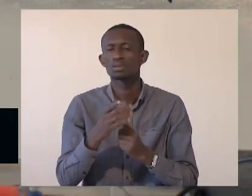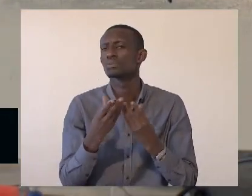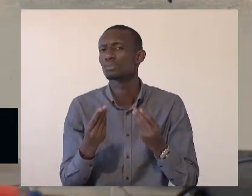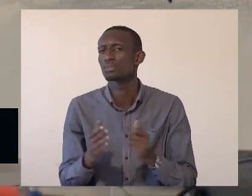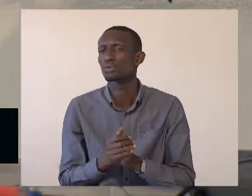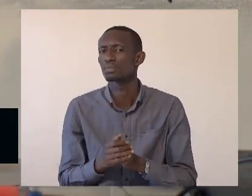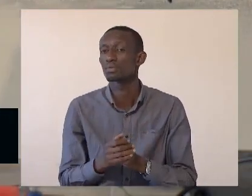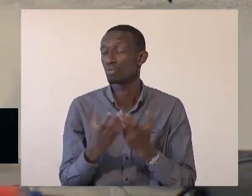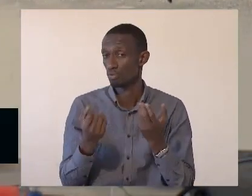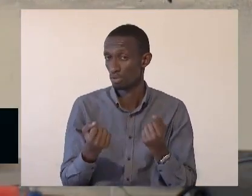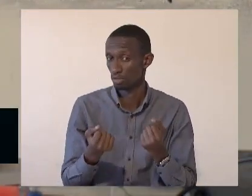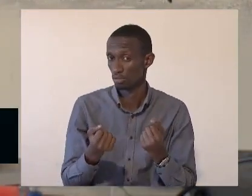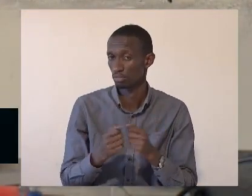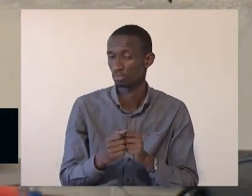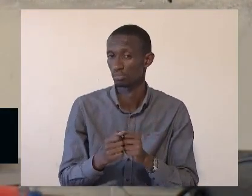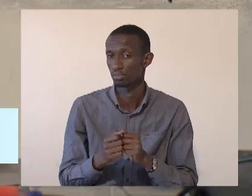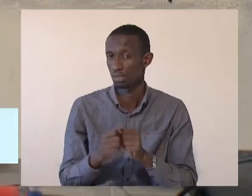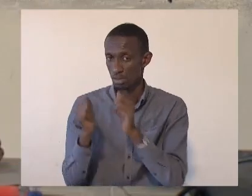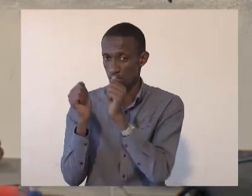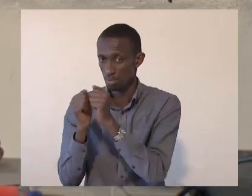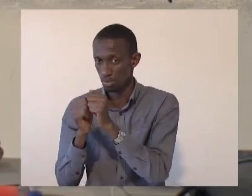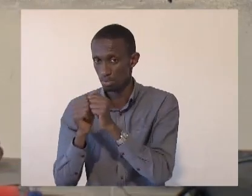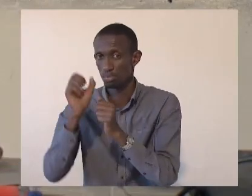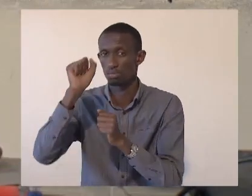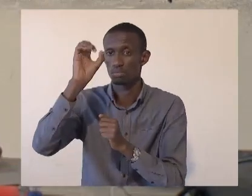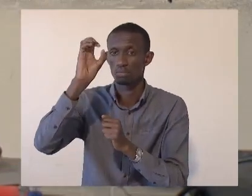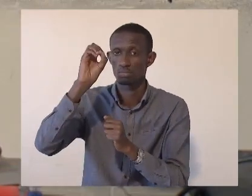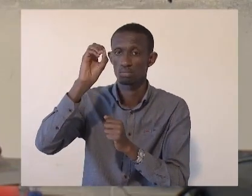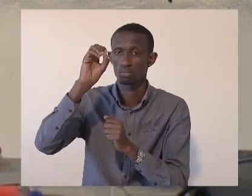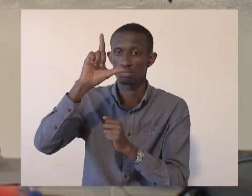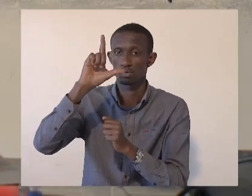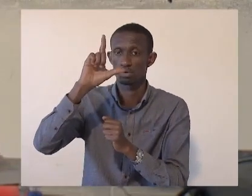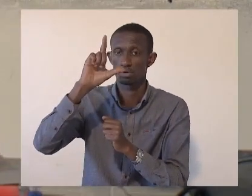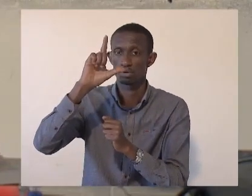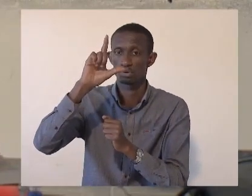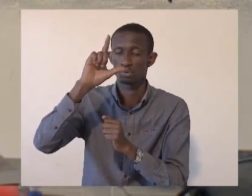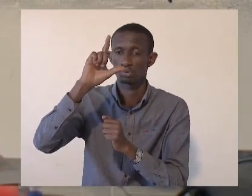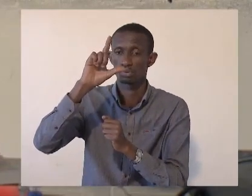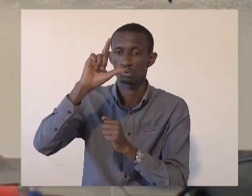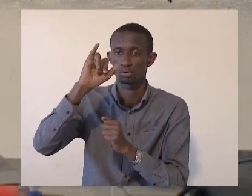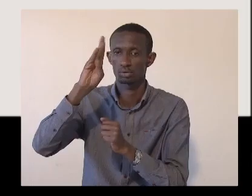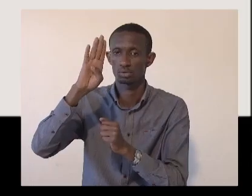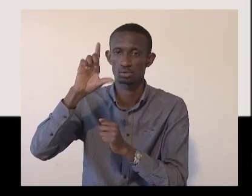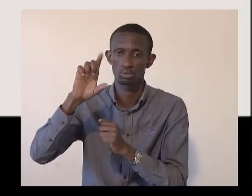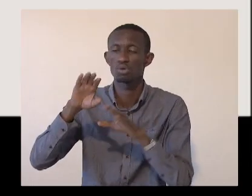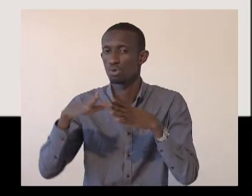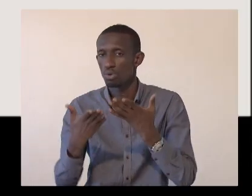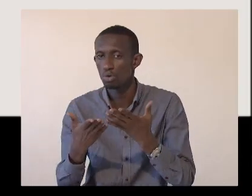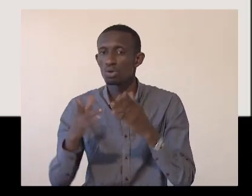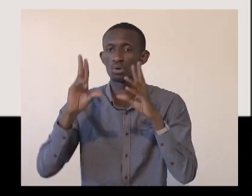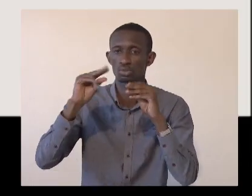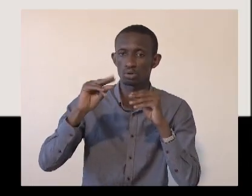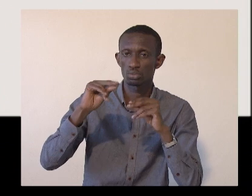soluble or insoluble, as said here. Metal oxides can react with non-metal oxides at high